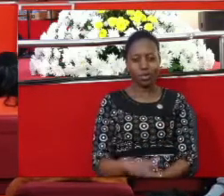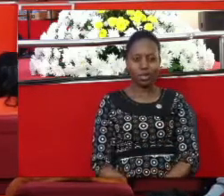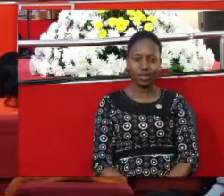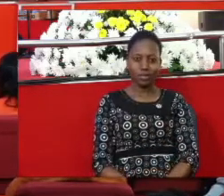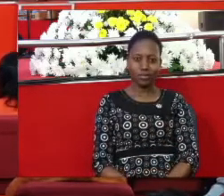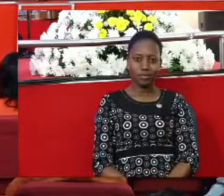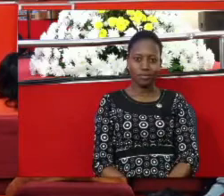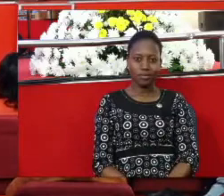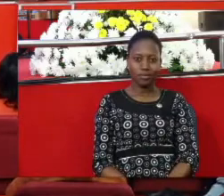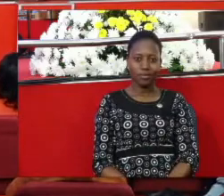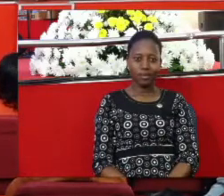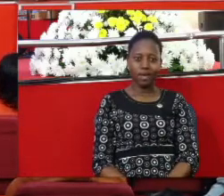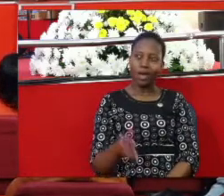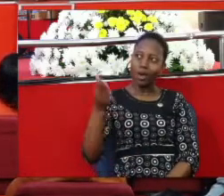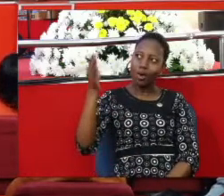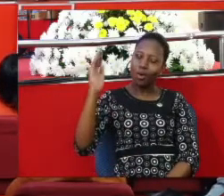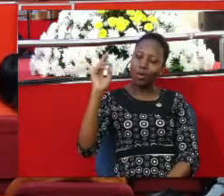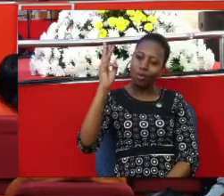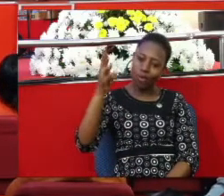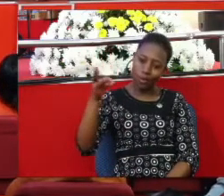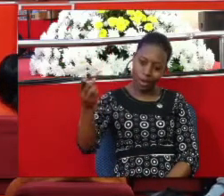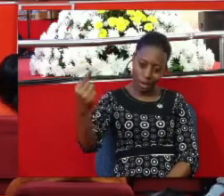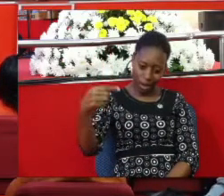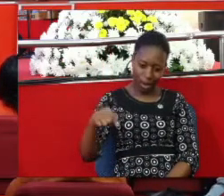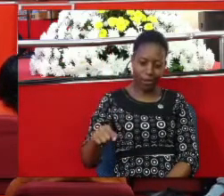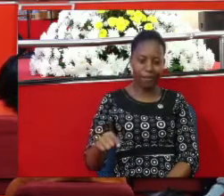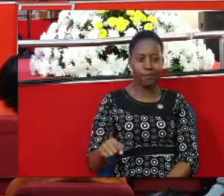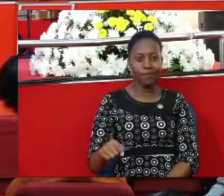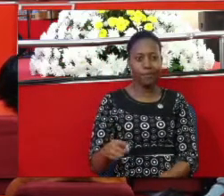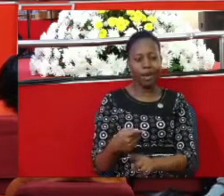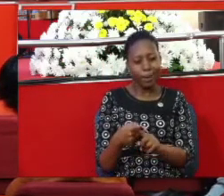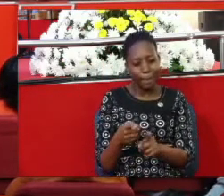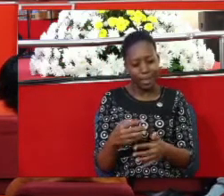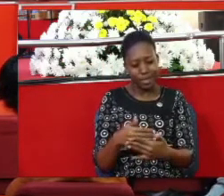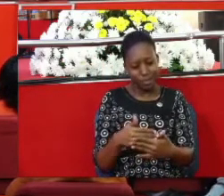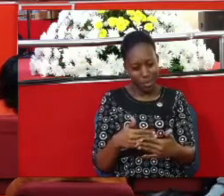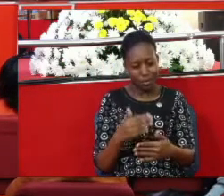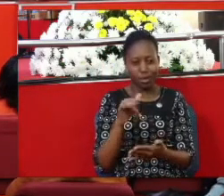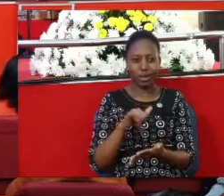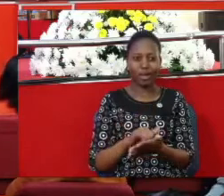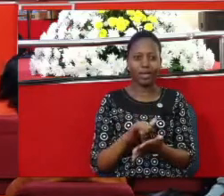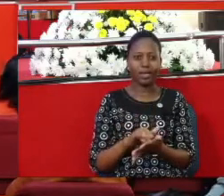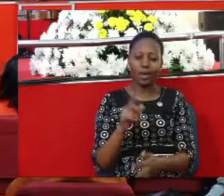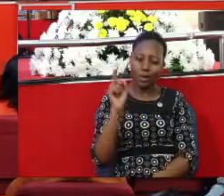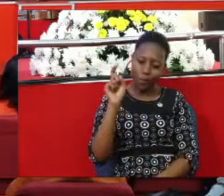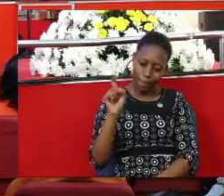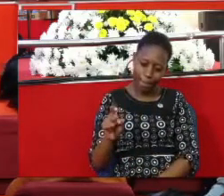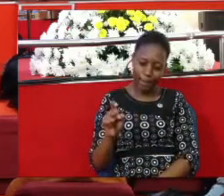Ati Mungu atakuja. Atakuja, but for him to have divine intervention for you, you have to get to a place you